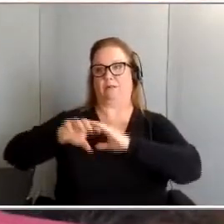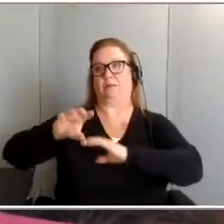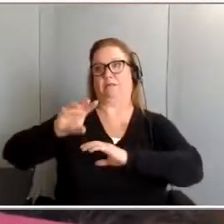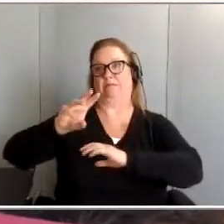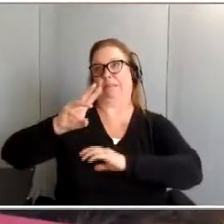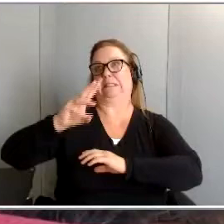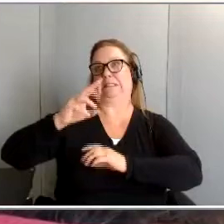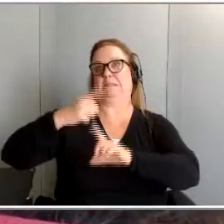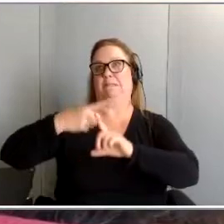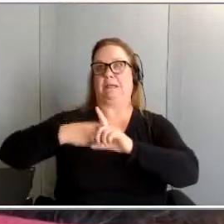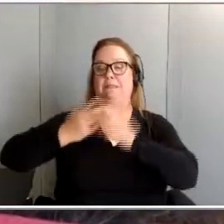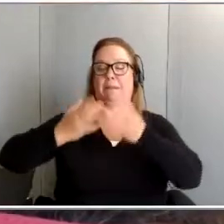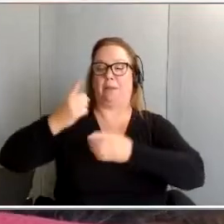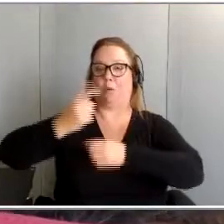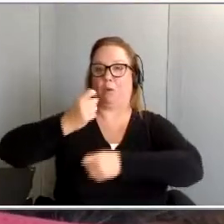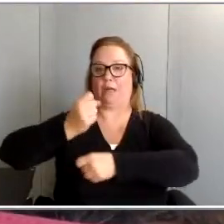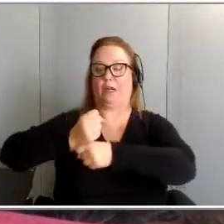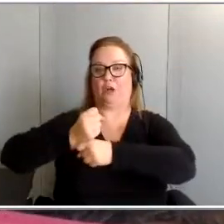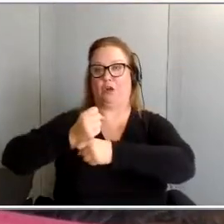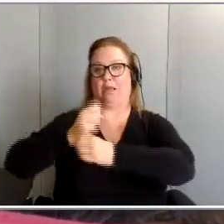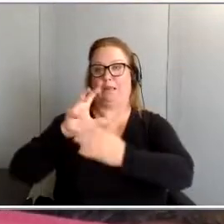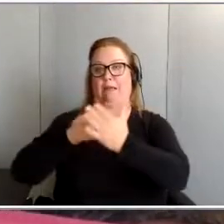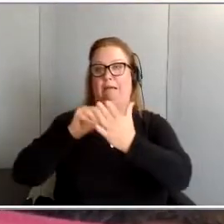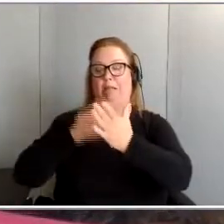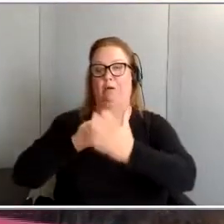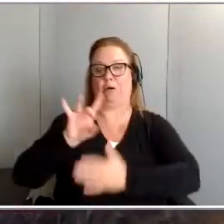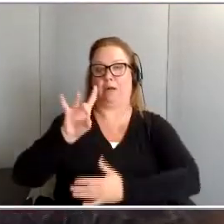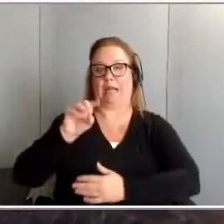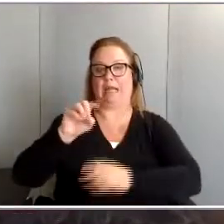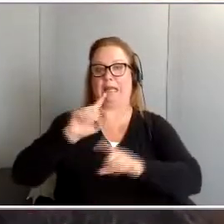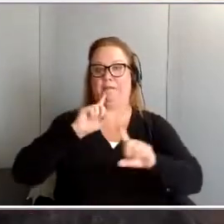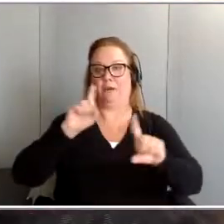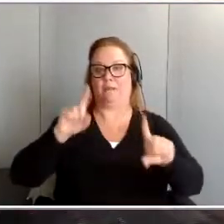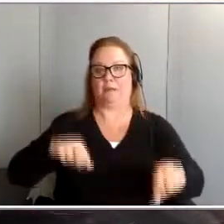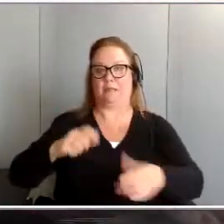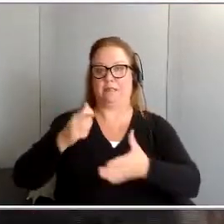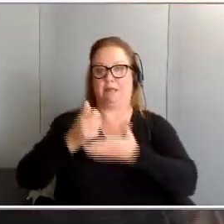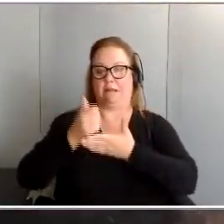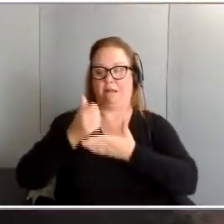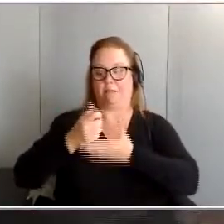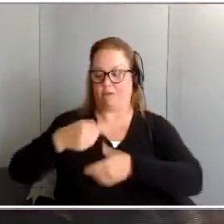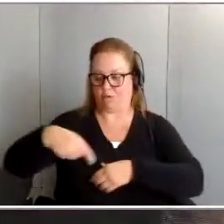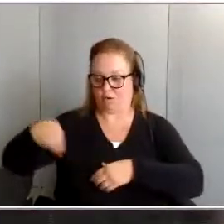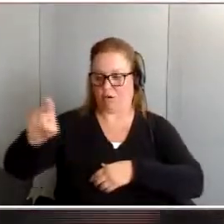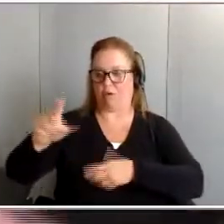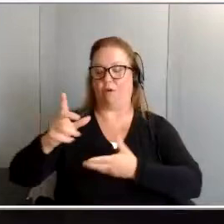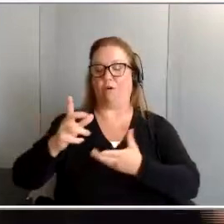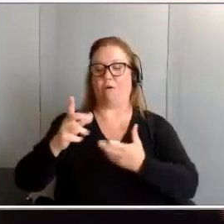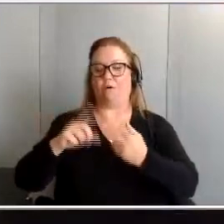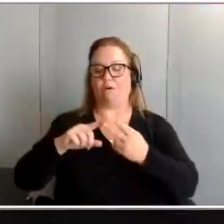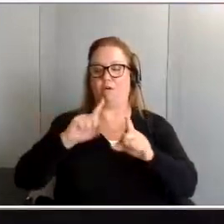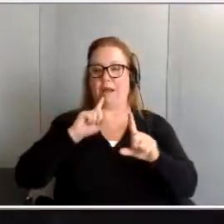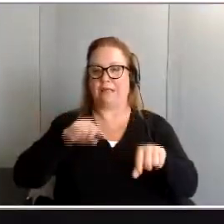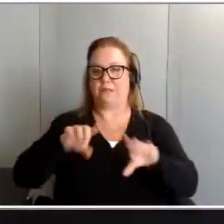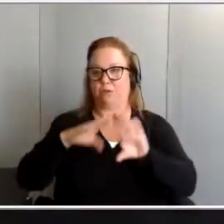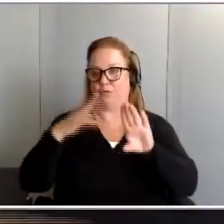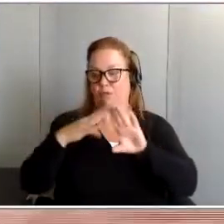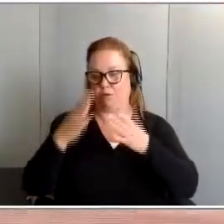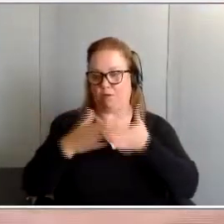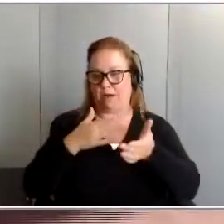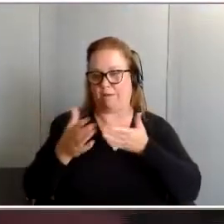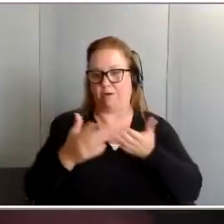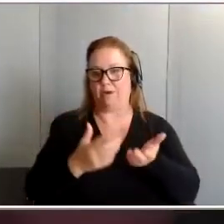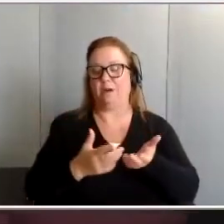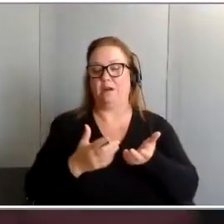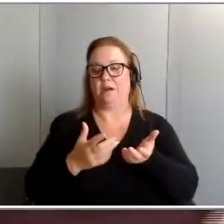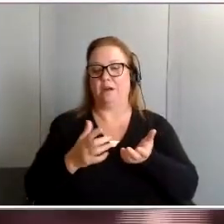and they can learn as many as 80 or more different commands, you know, to help, like go get this or answer the door or whatever, you know. And with